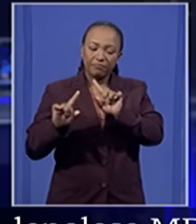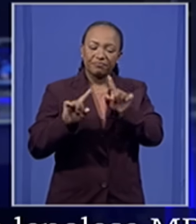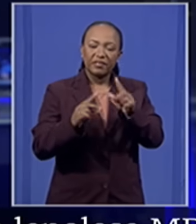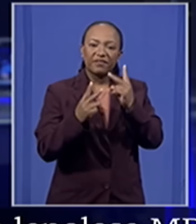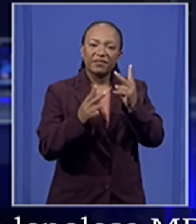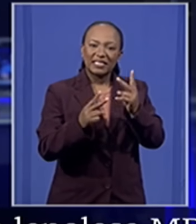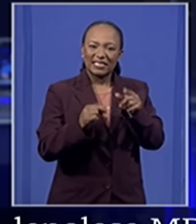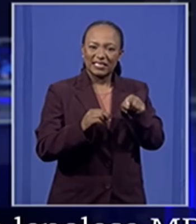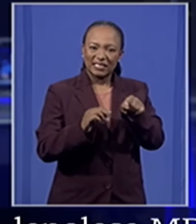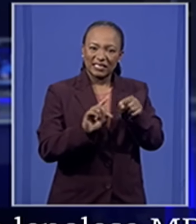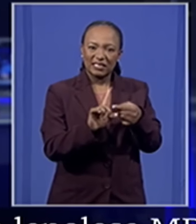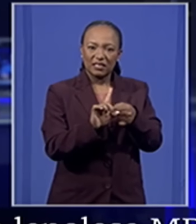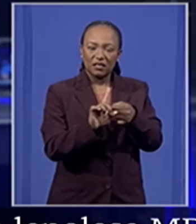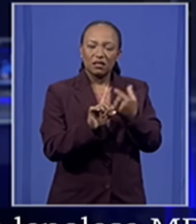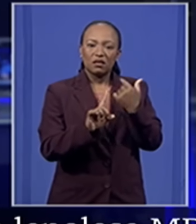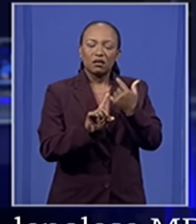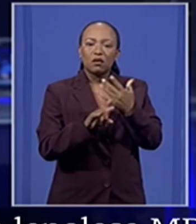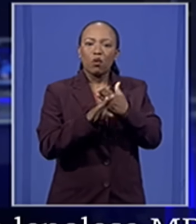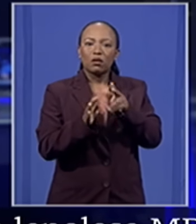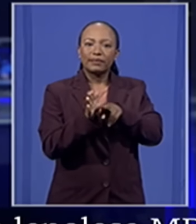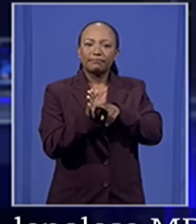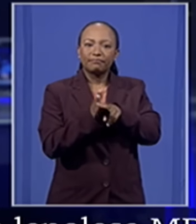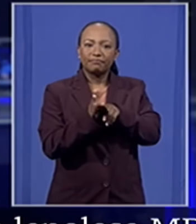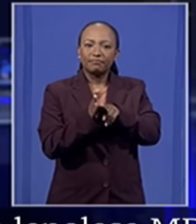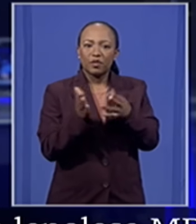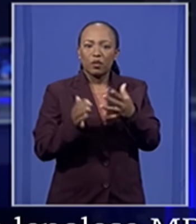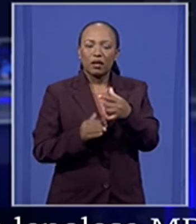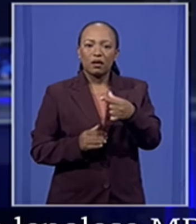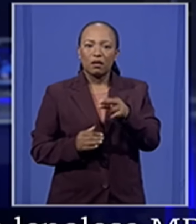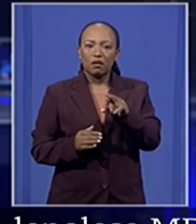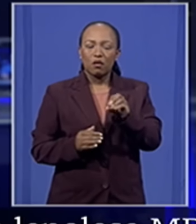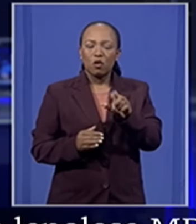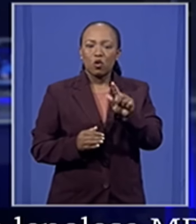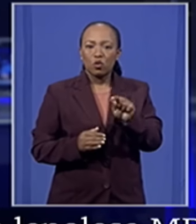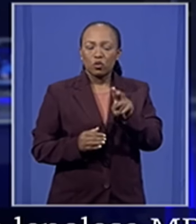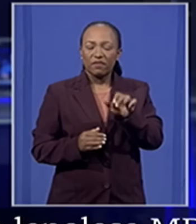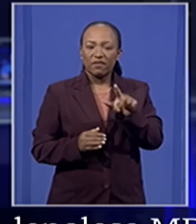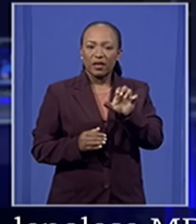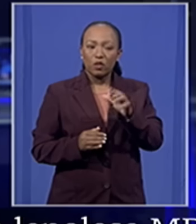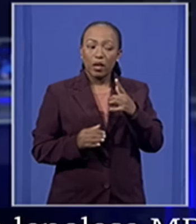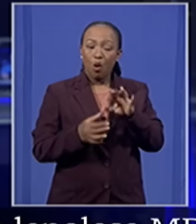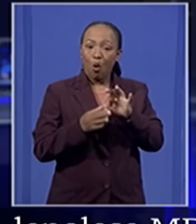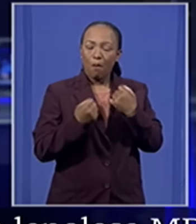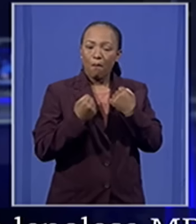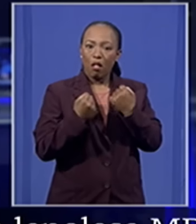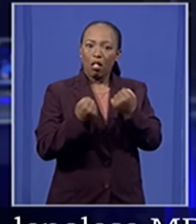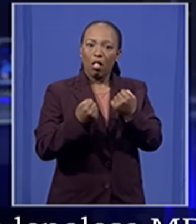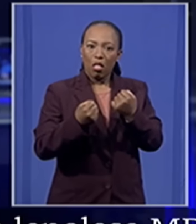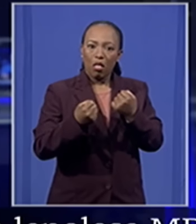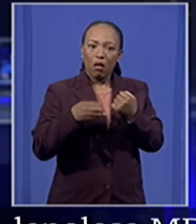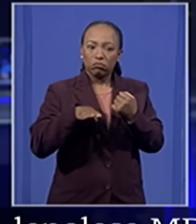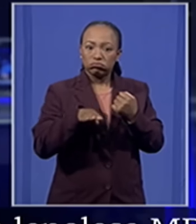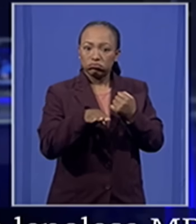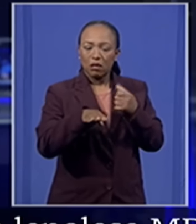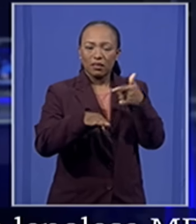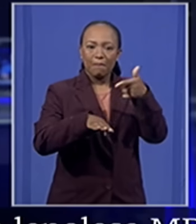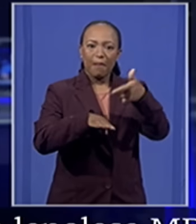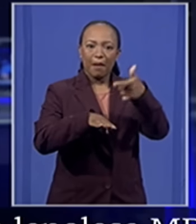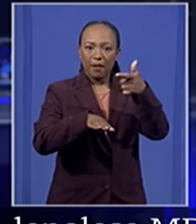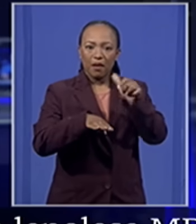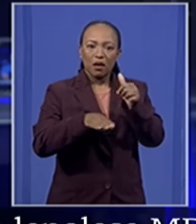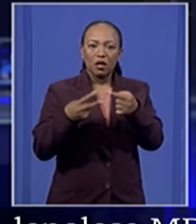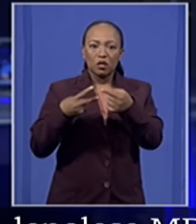Mokoena ya neng a sebeletsa stationeng sa mapolesa sa Groote Vlei o thuntswe a lebile lapeng. Babelaelwa ba bararo ba letswe ke ditshepe ka baka la